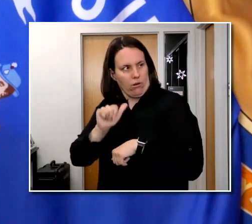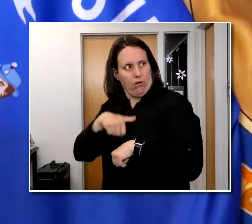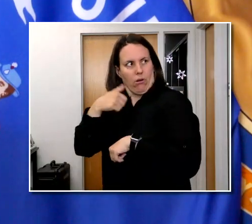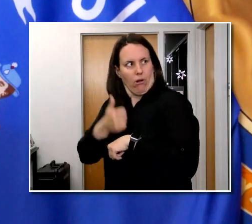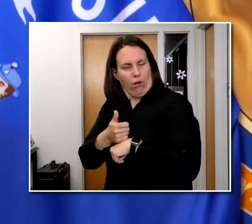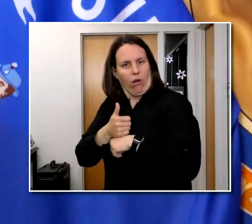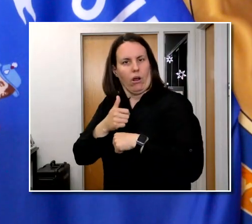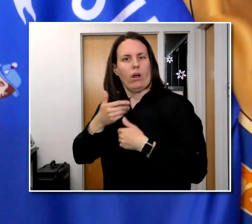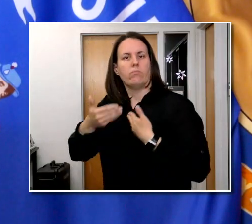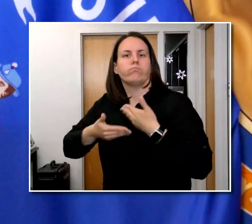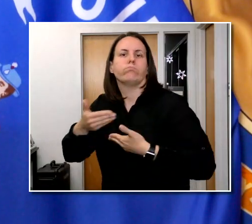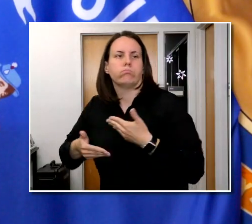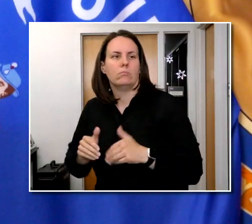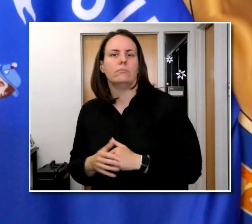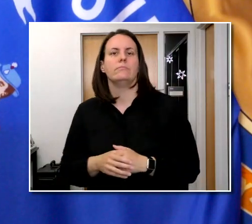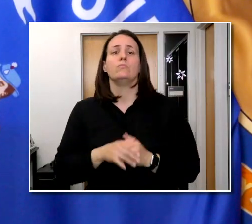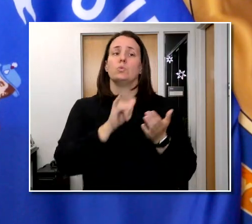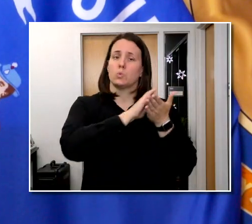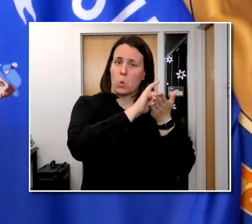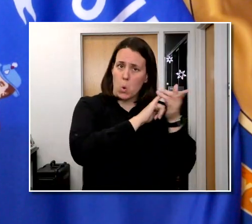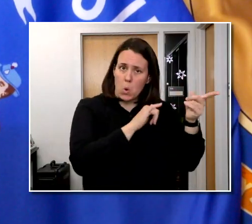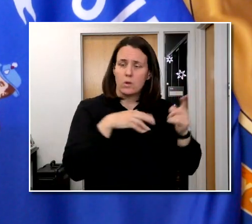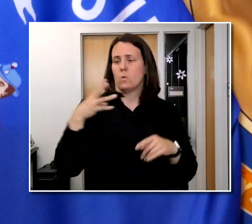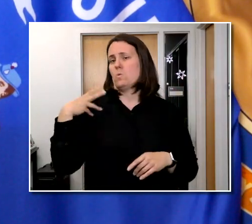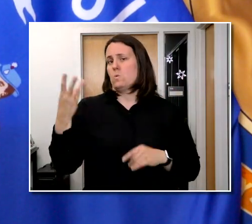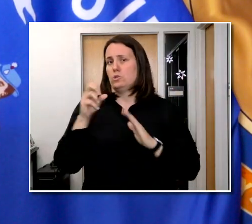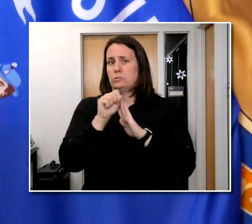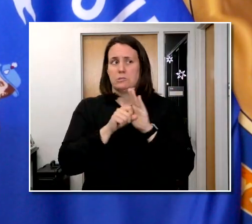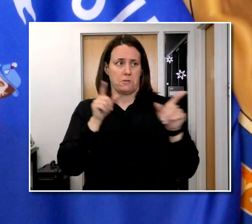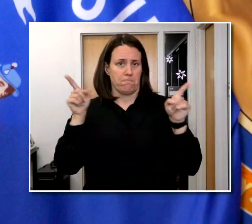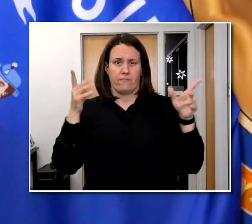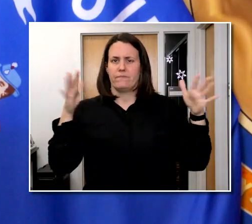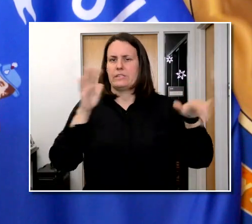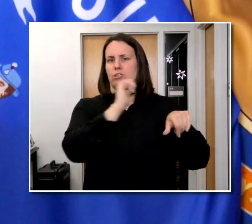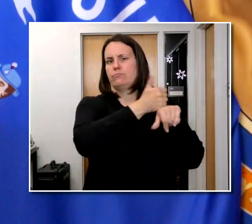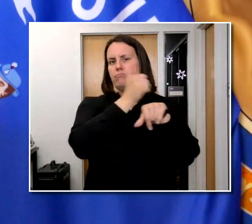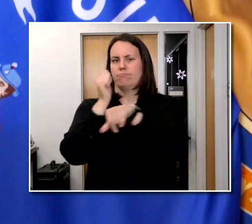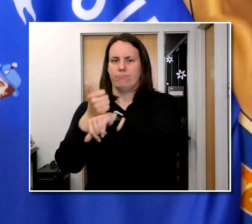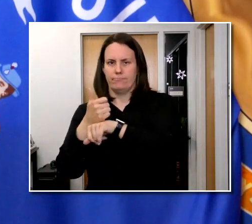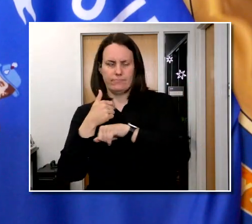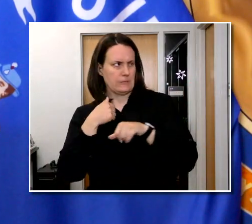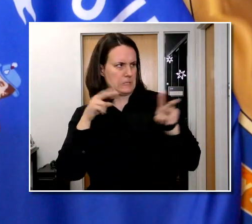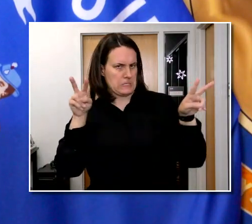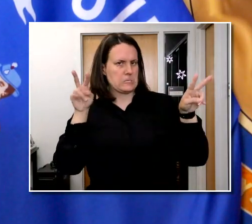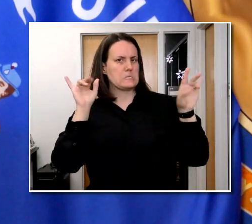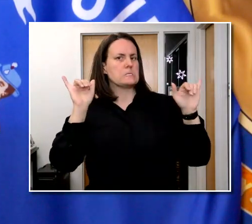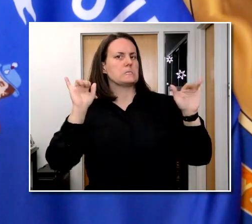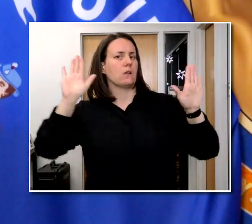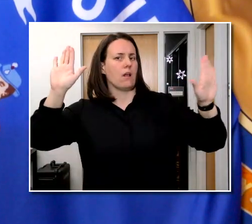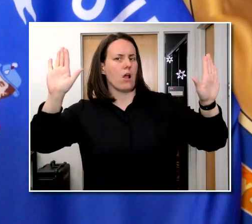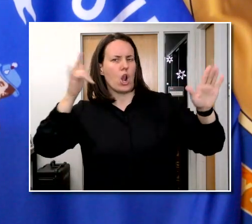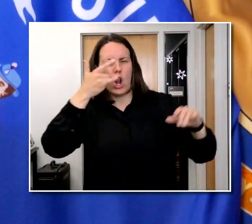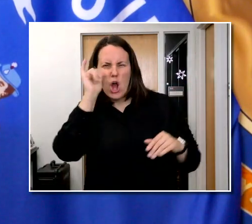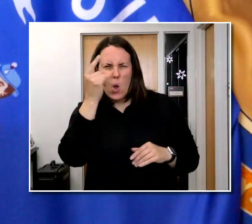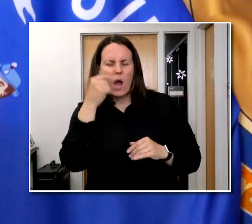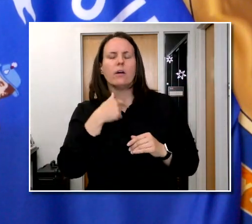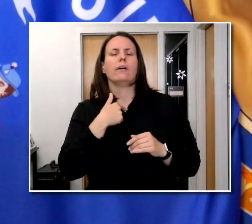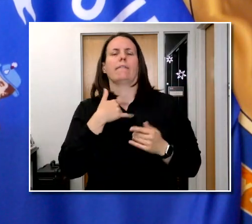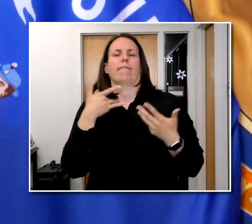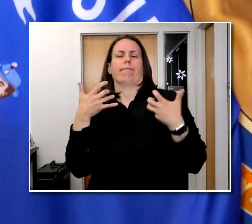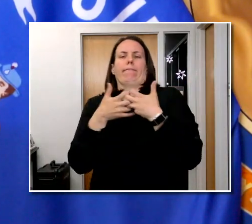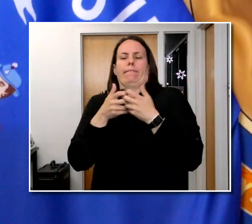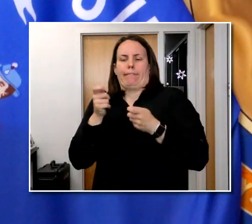those products have been refined over the last 2 months to get to where we are today across all of the National Guard across